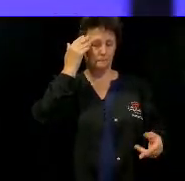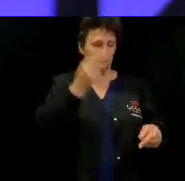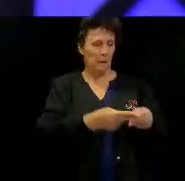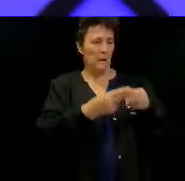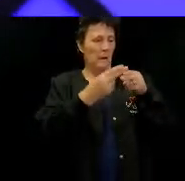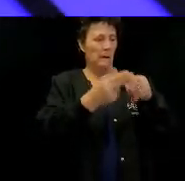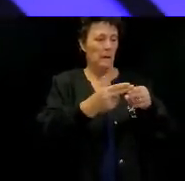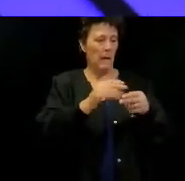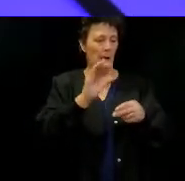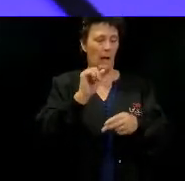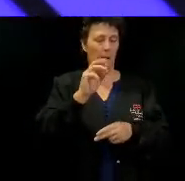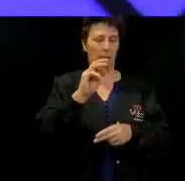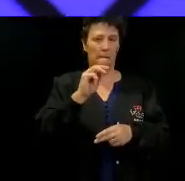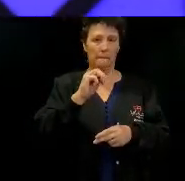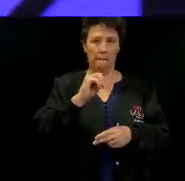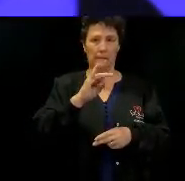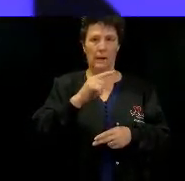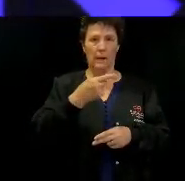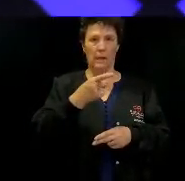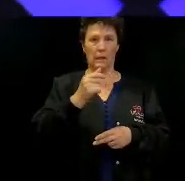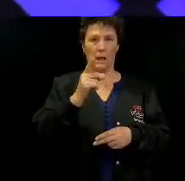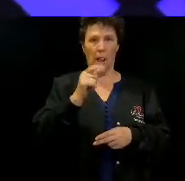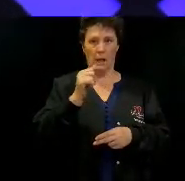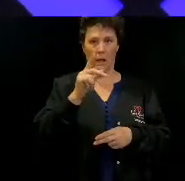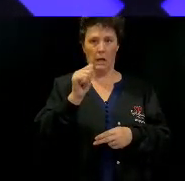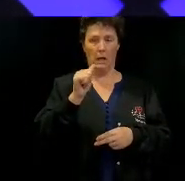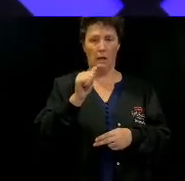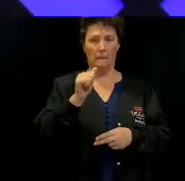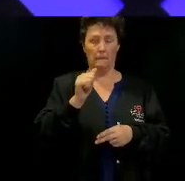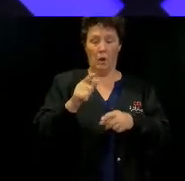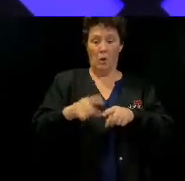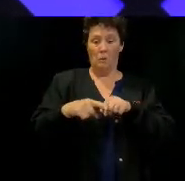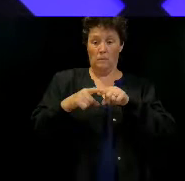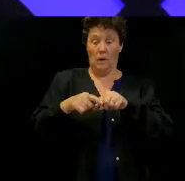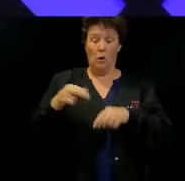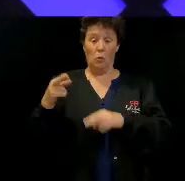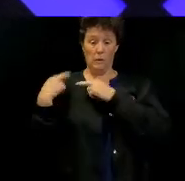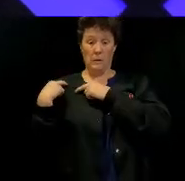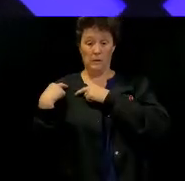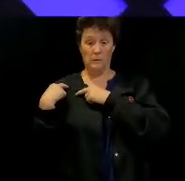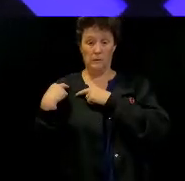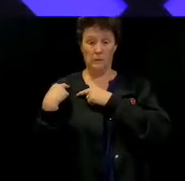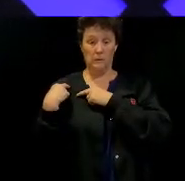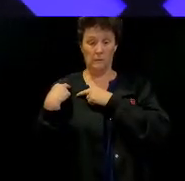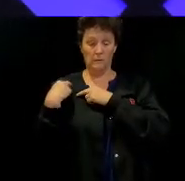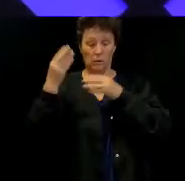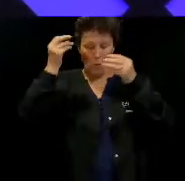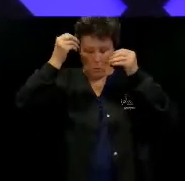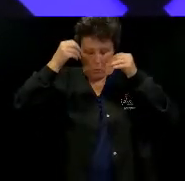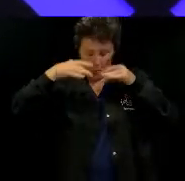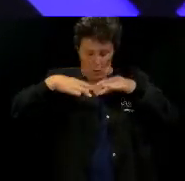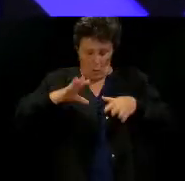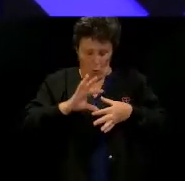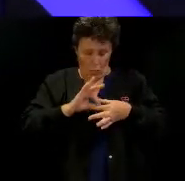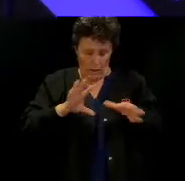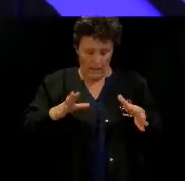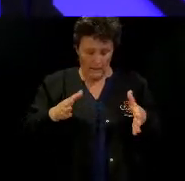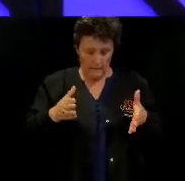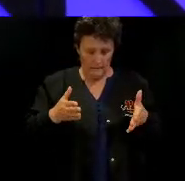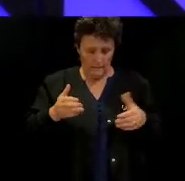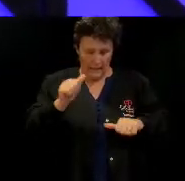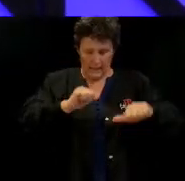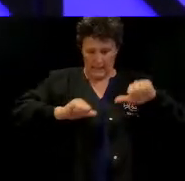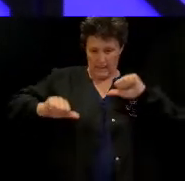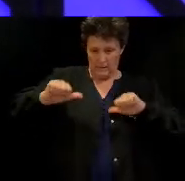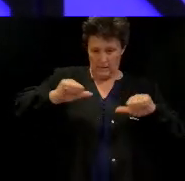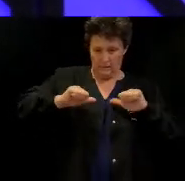the amygdala responsibility is to release endorphins into your body. It's there. What happens? The